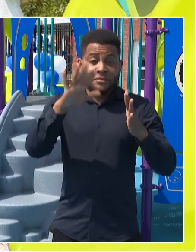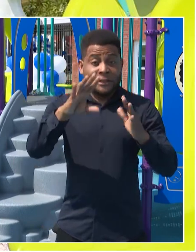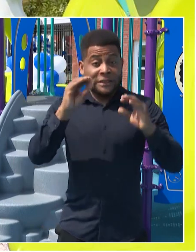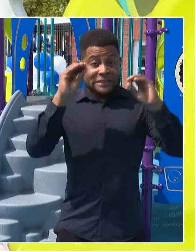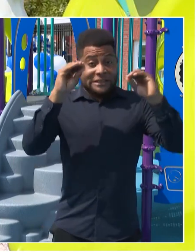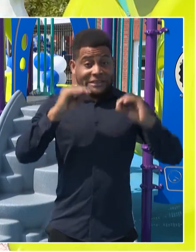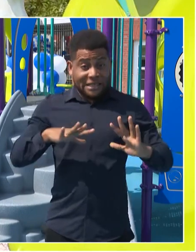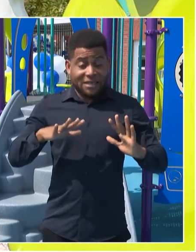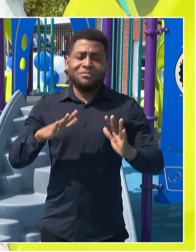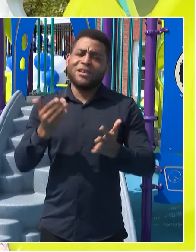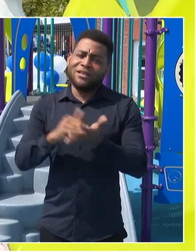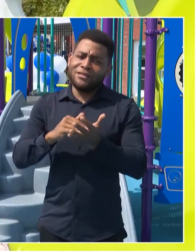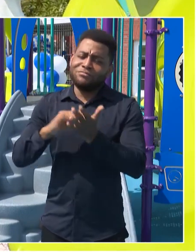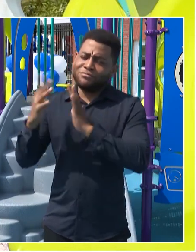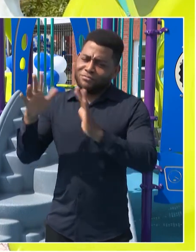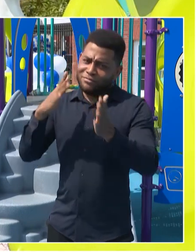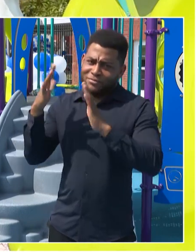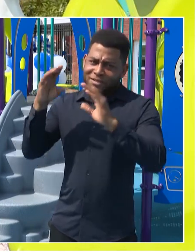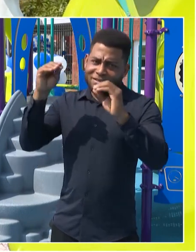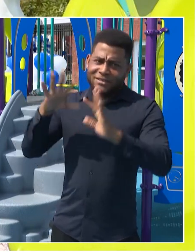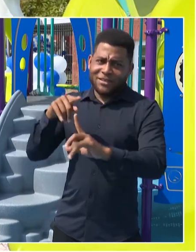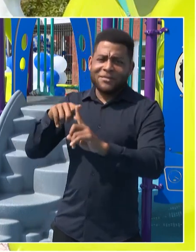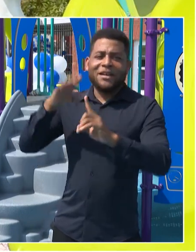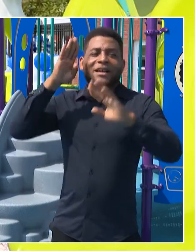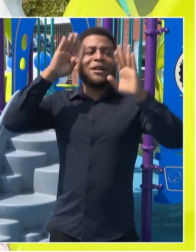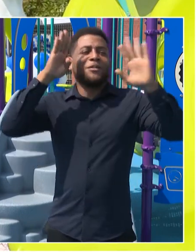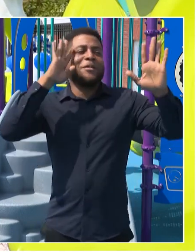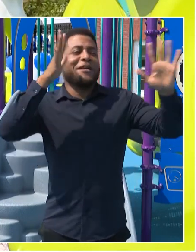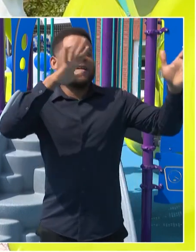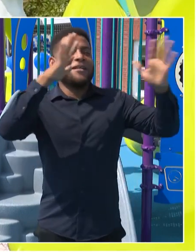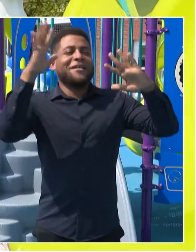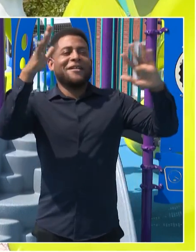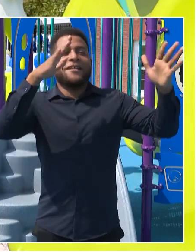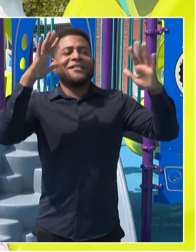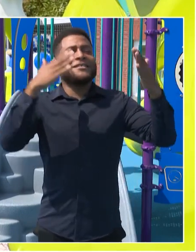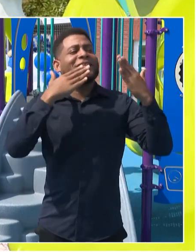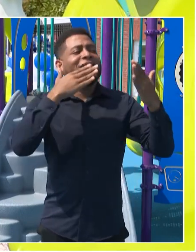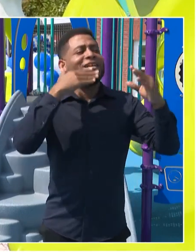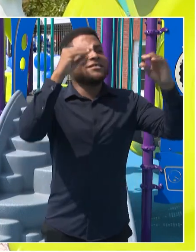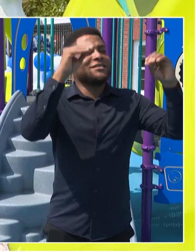of applause. There are teachers at Minor. Thank you, teachers.